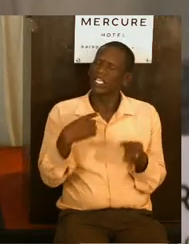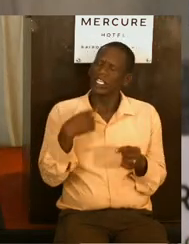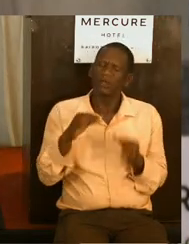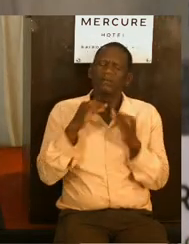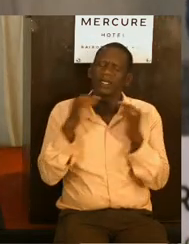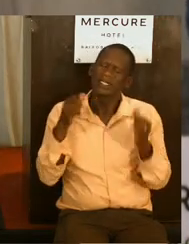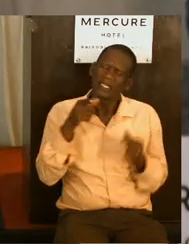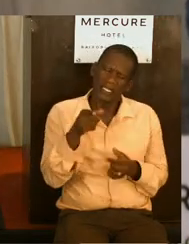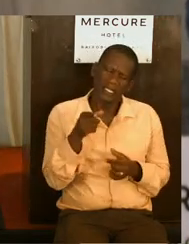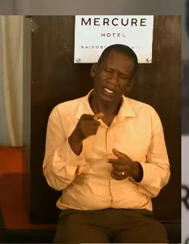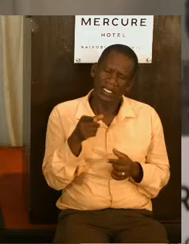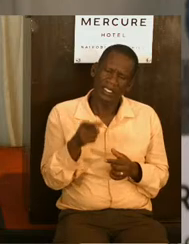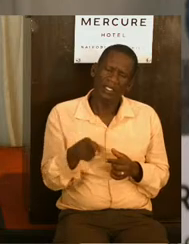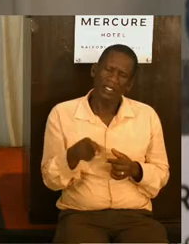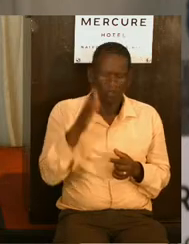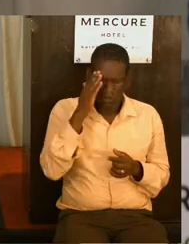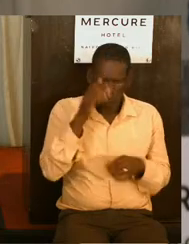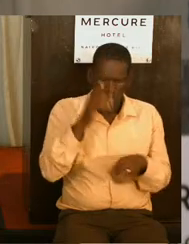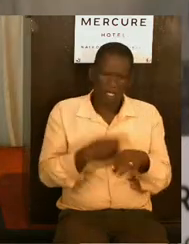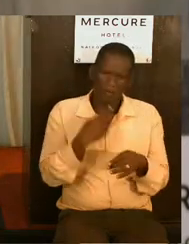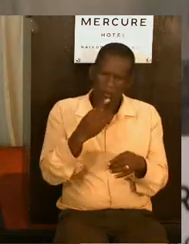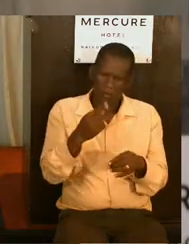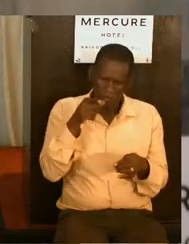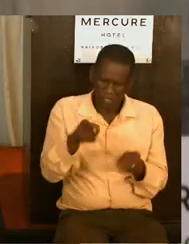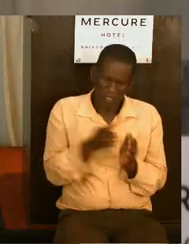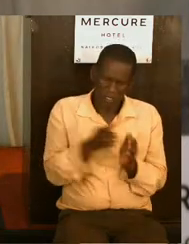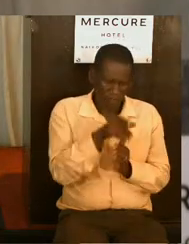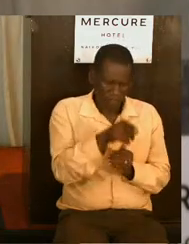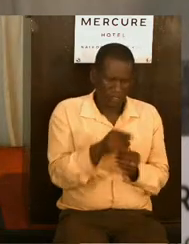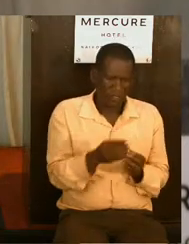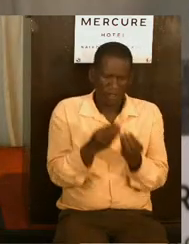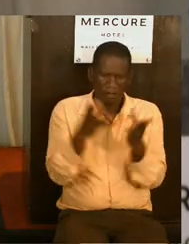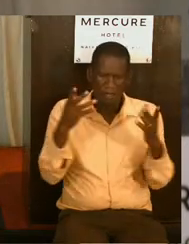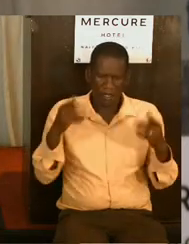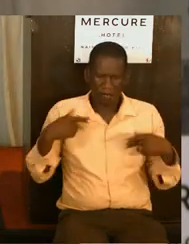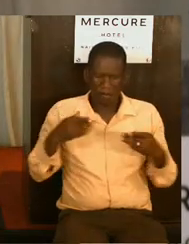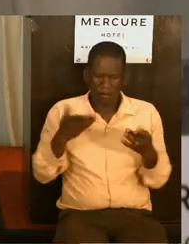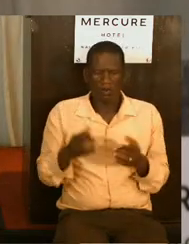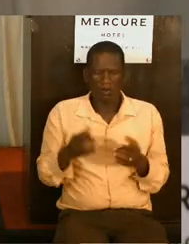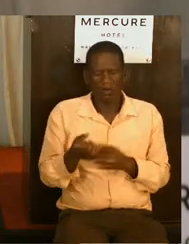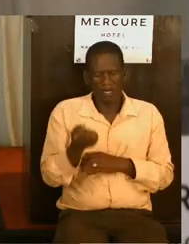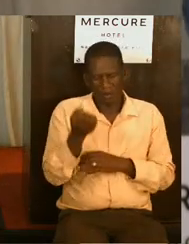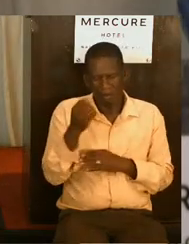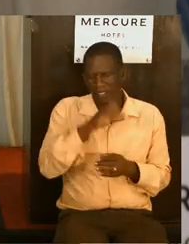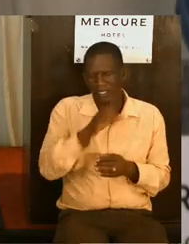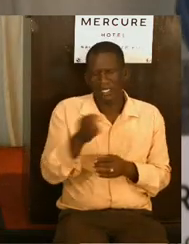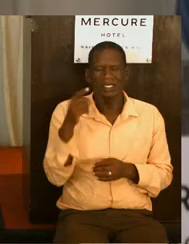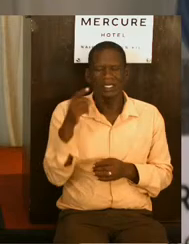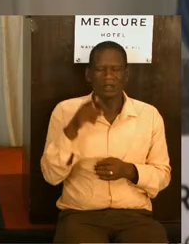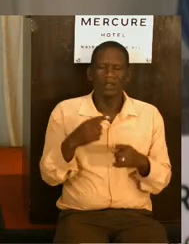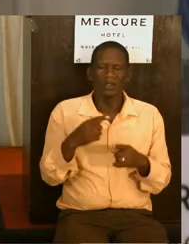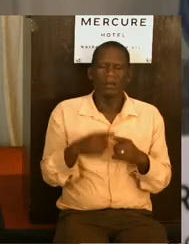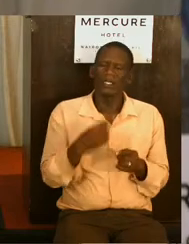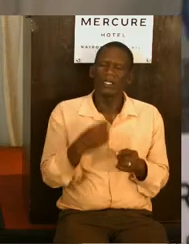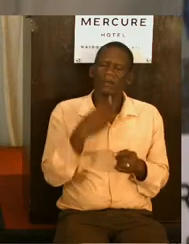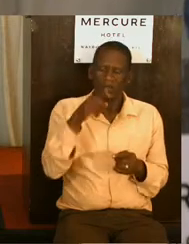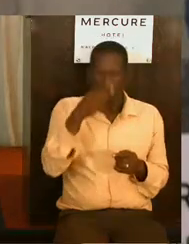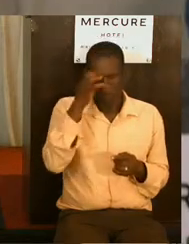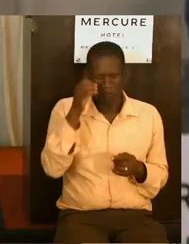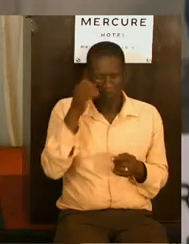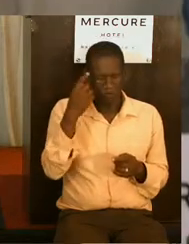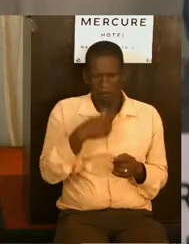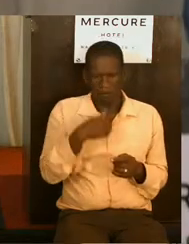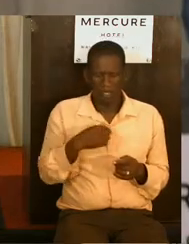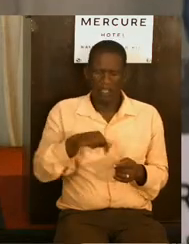tell pastor uh you know when you mentioned this and that many of the people could get you wrong but I'm just telling you because